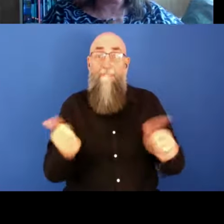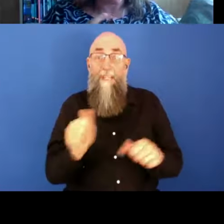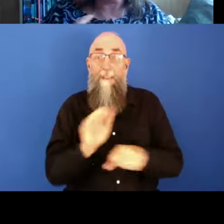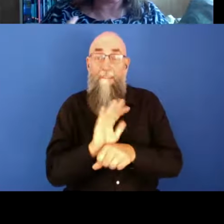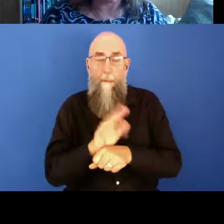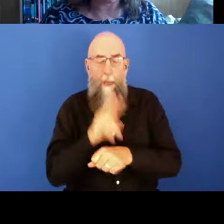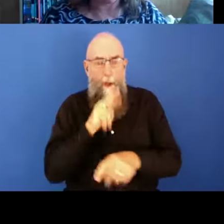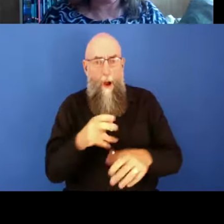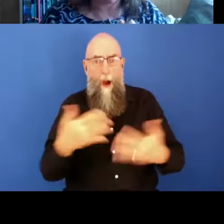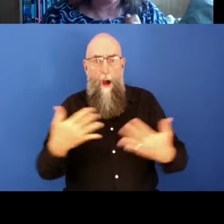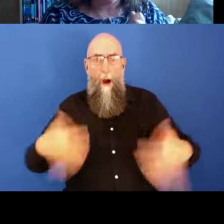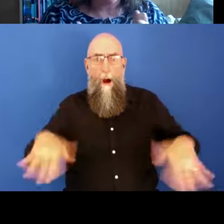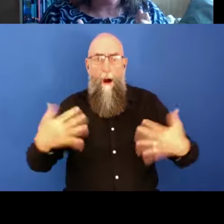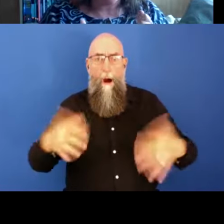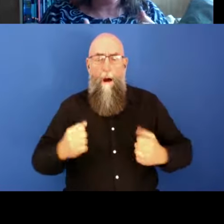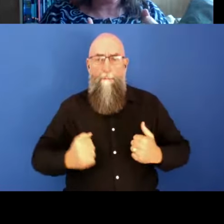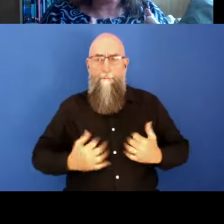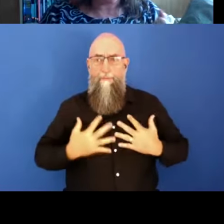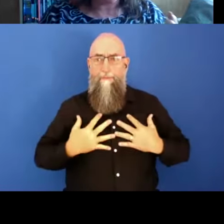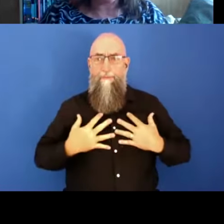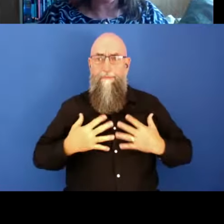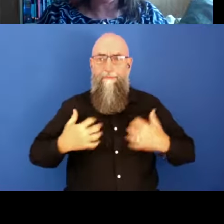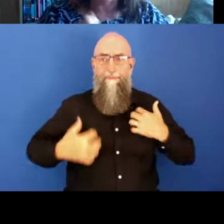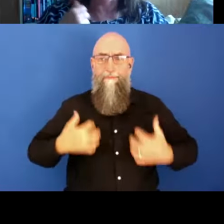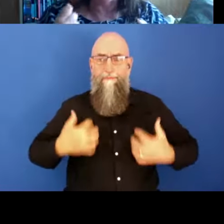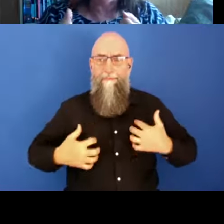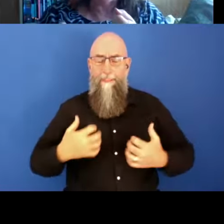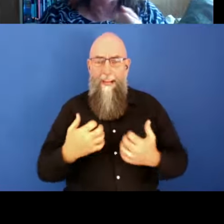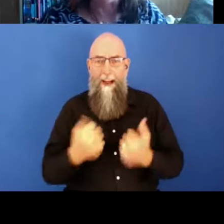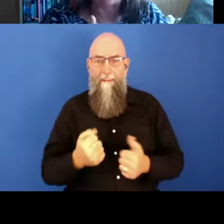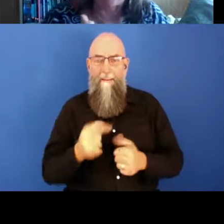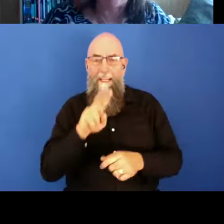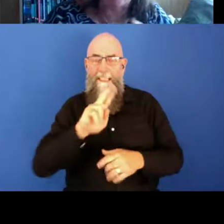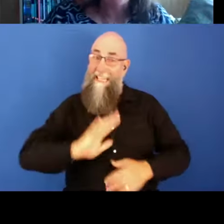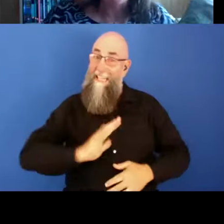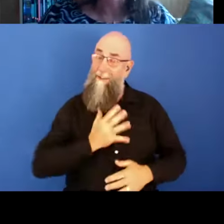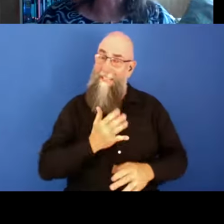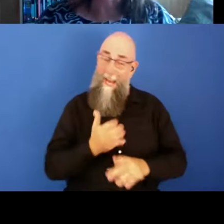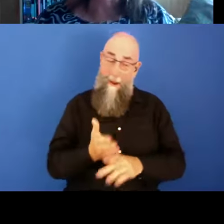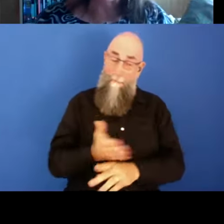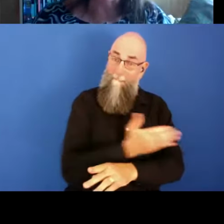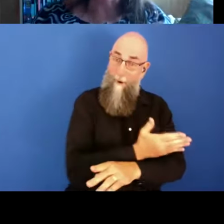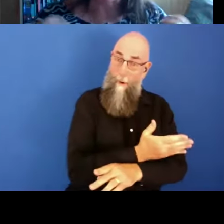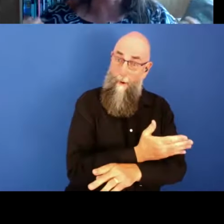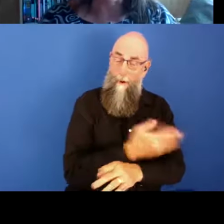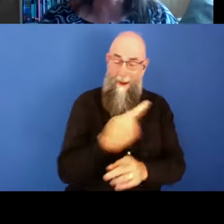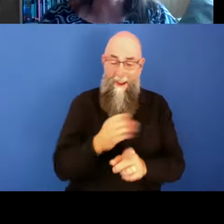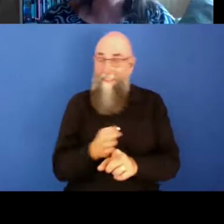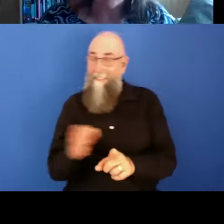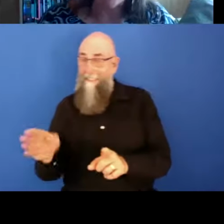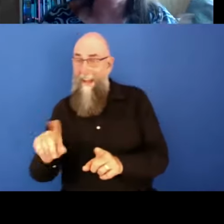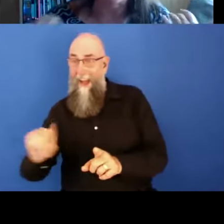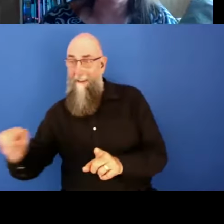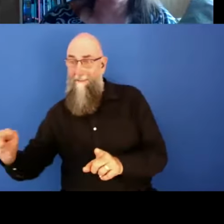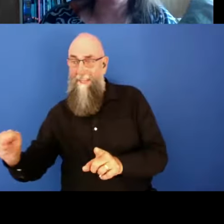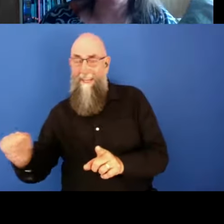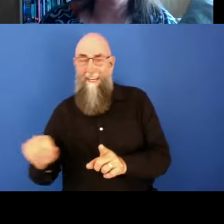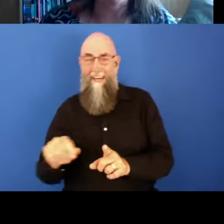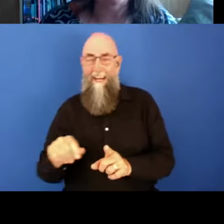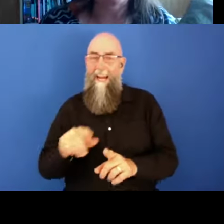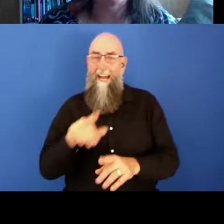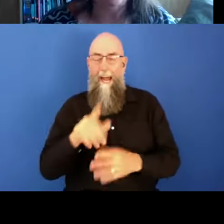transformation between um you know the sort of before and after of seeing you know the pride and that